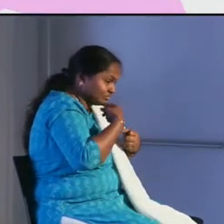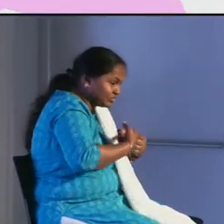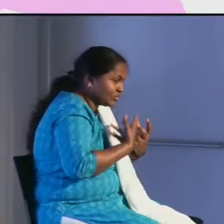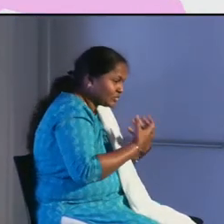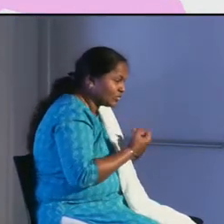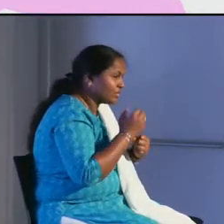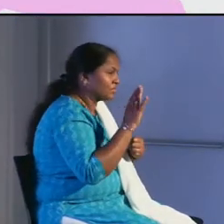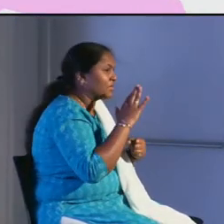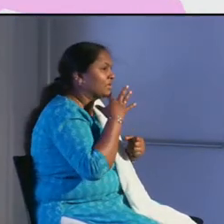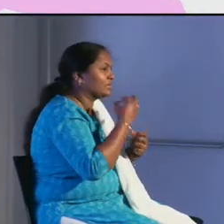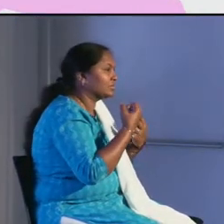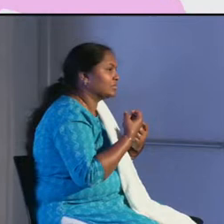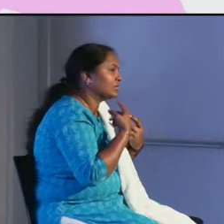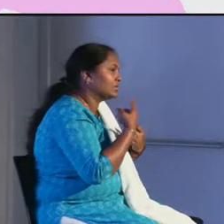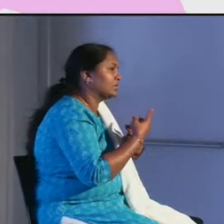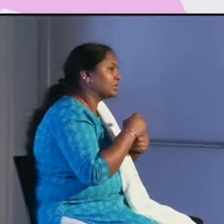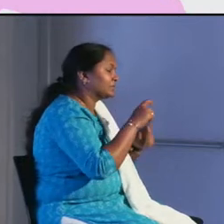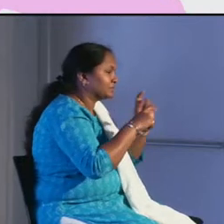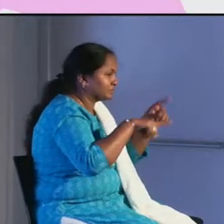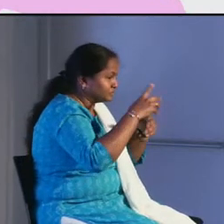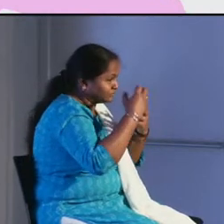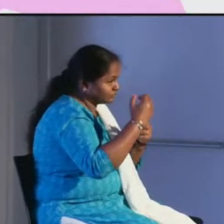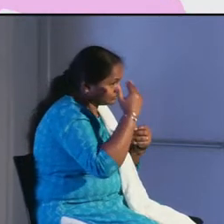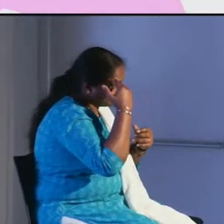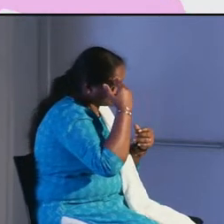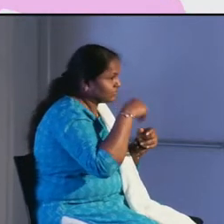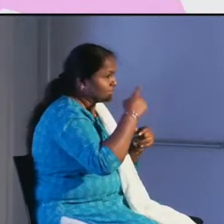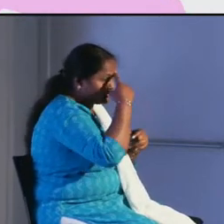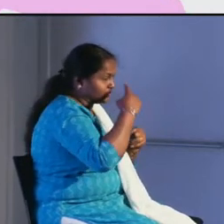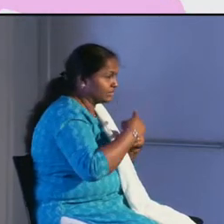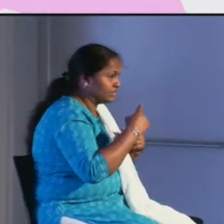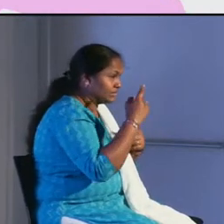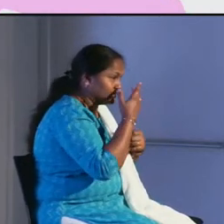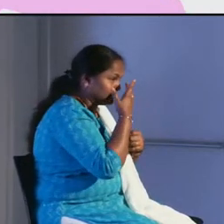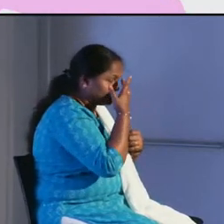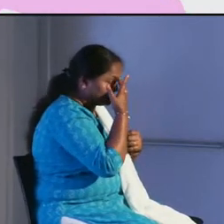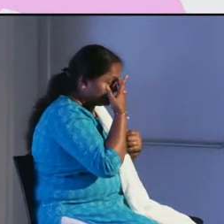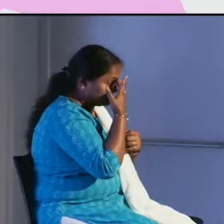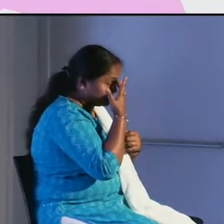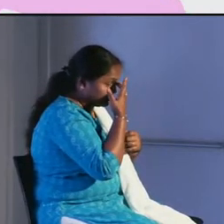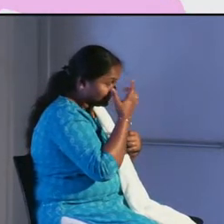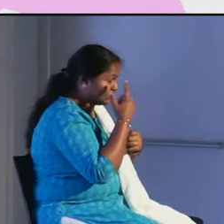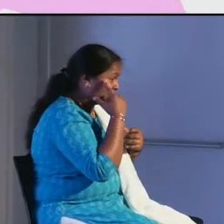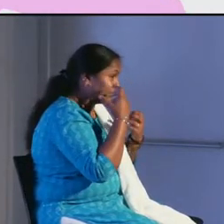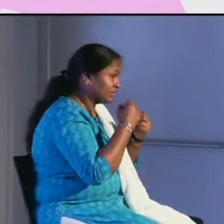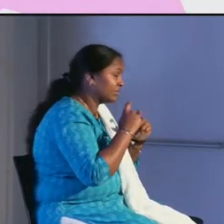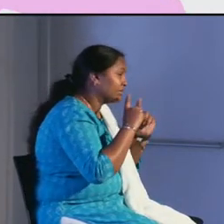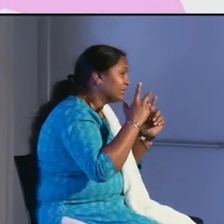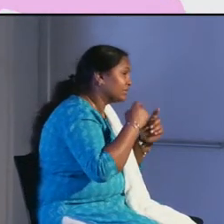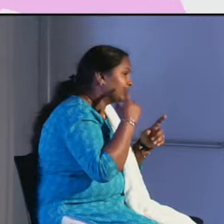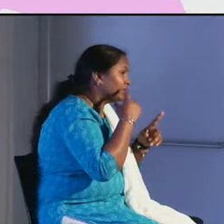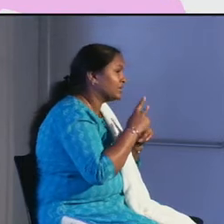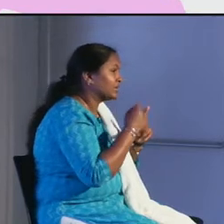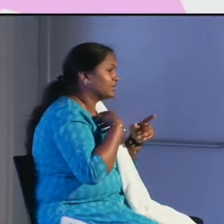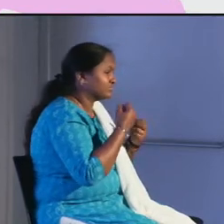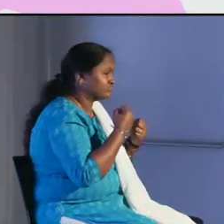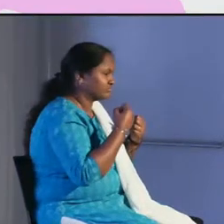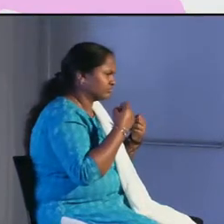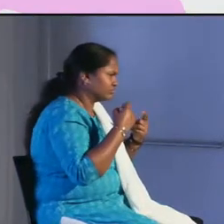We will let the world know that India, its streets, its roads, its